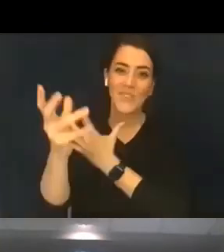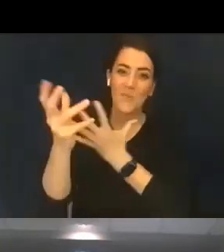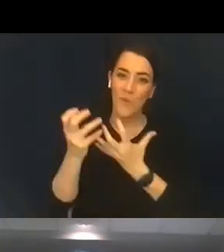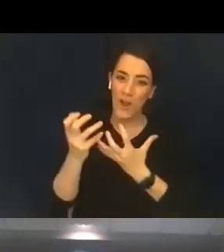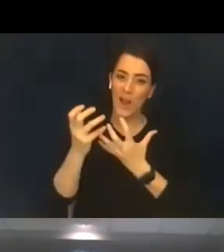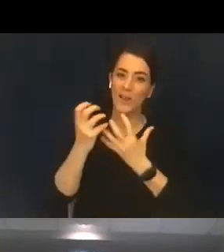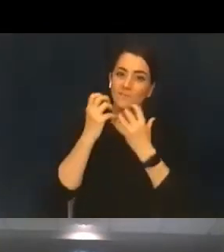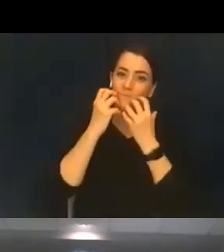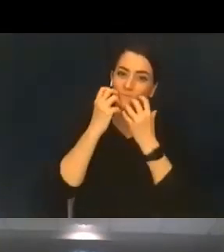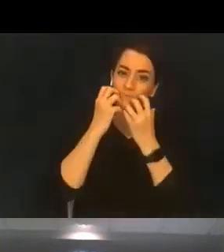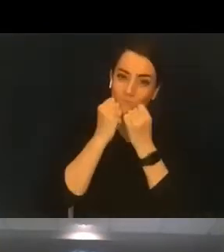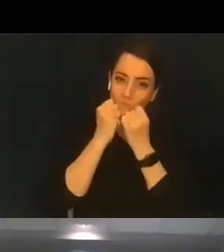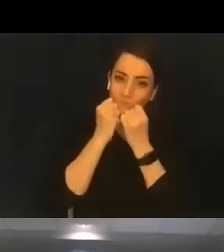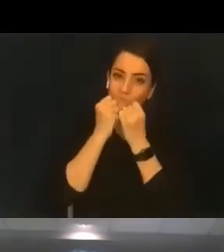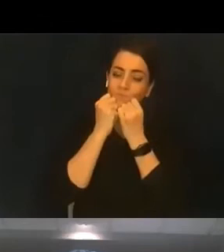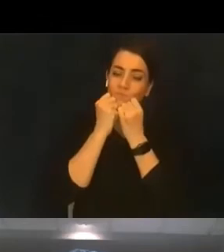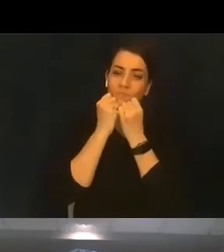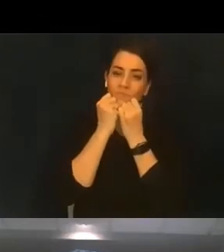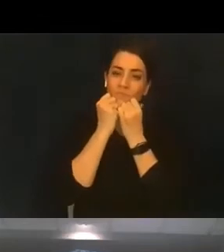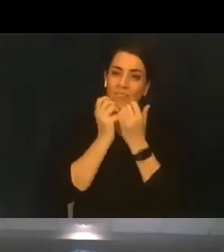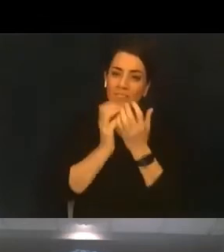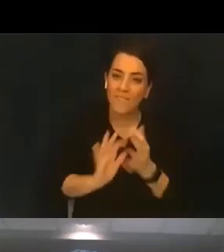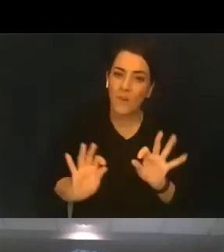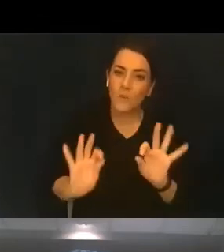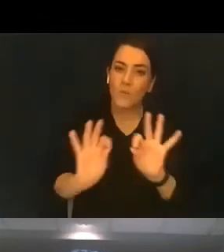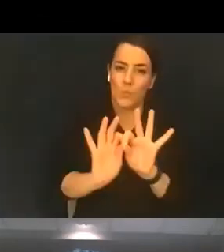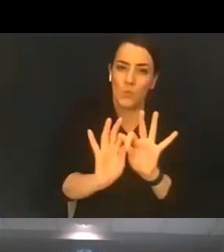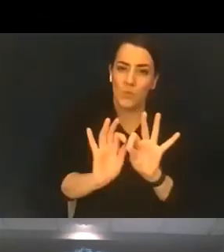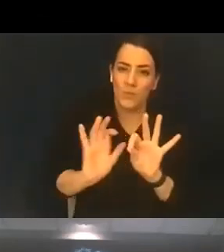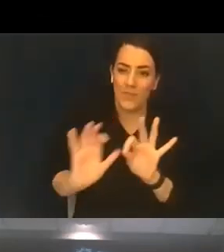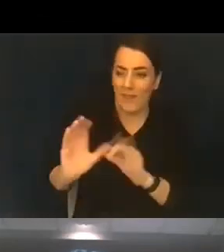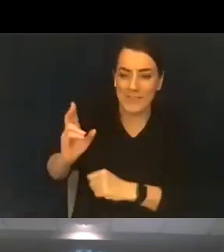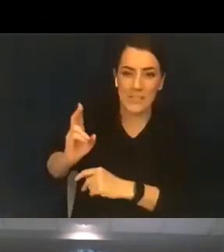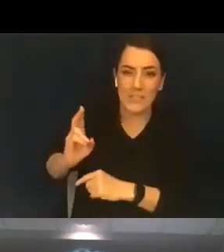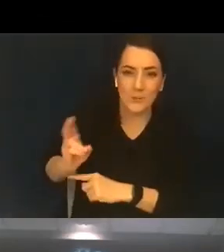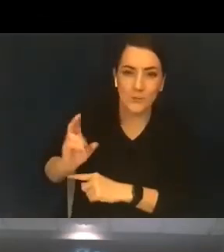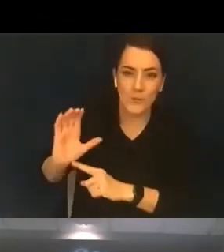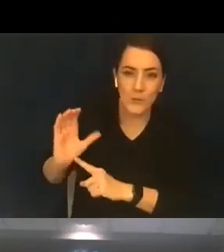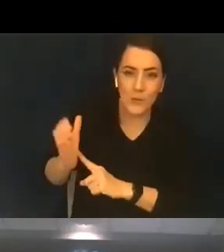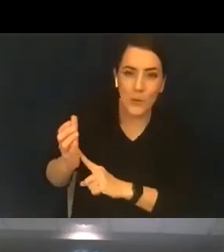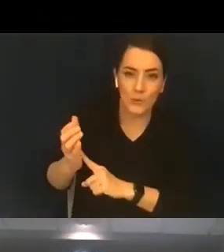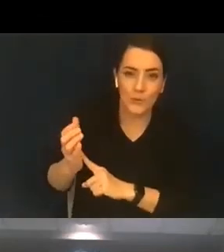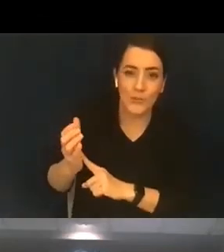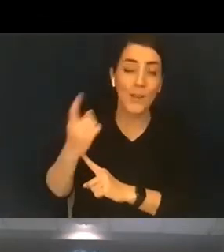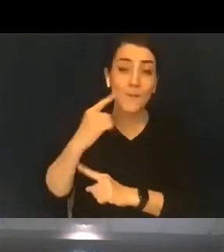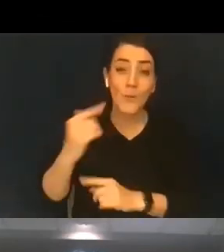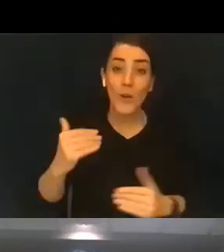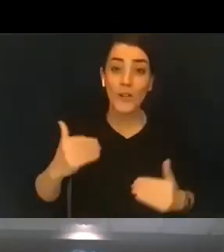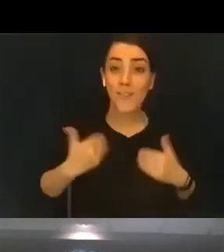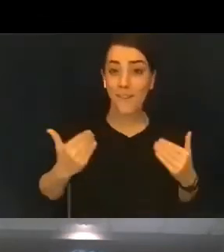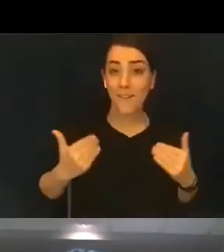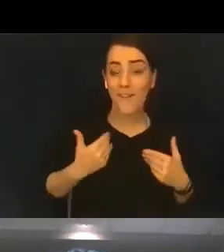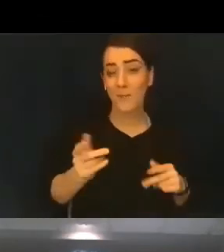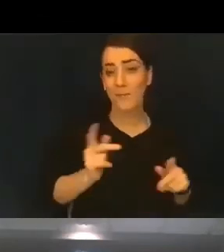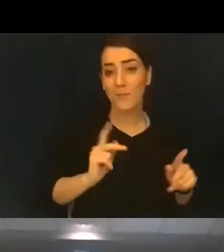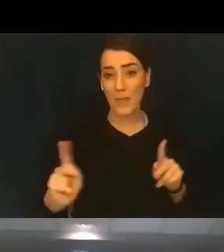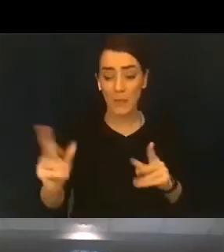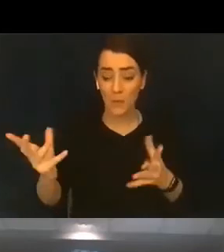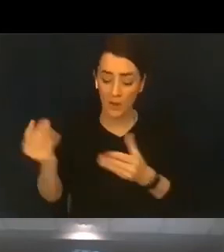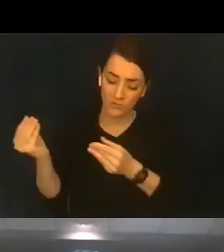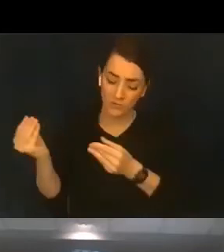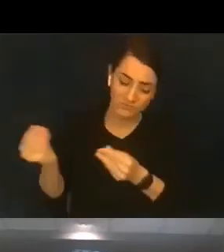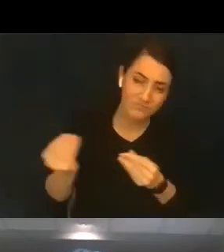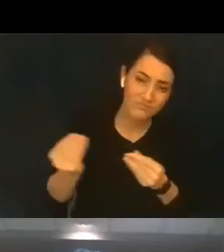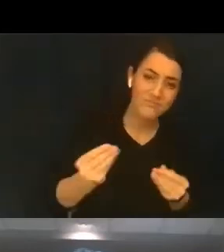positive, and for the younger population, the coolness, the cool factors of their identity.